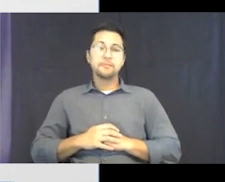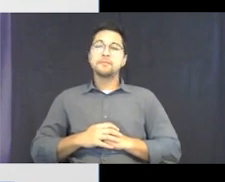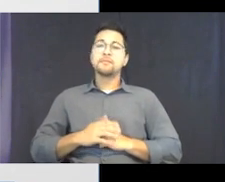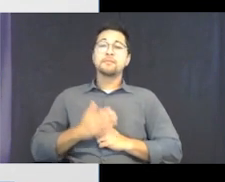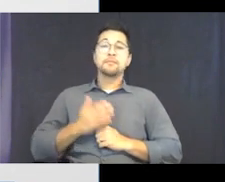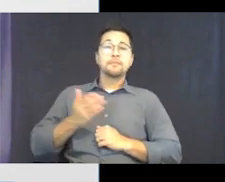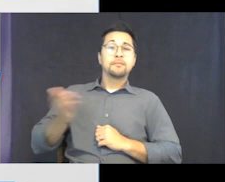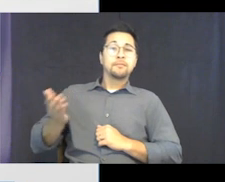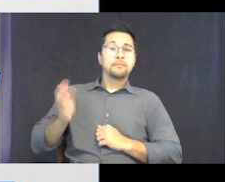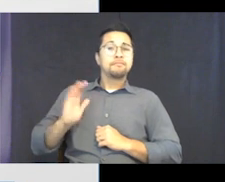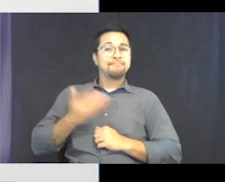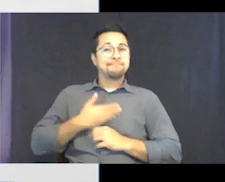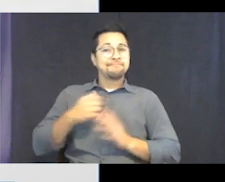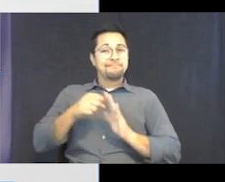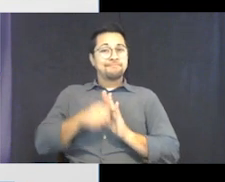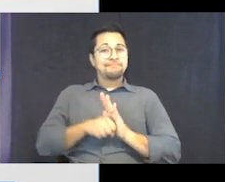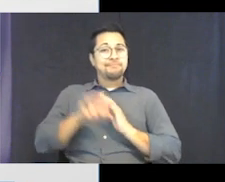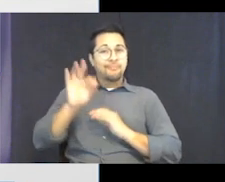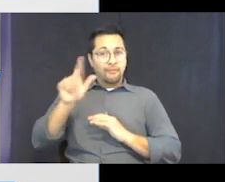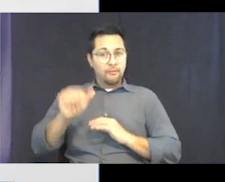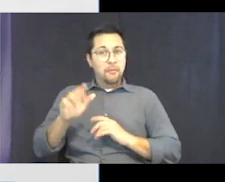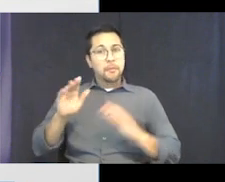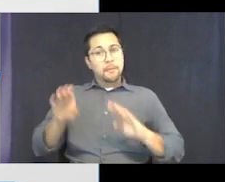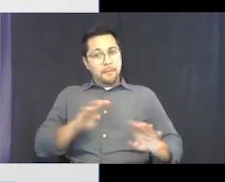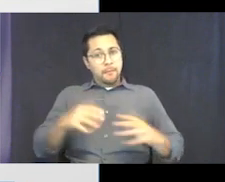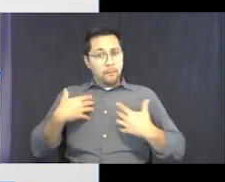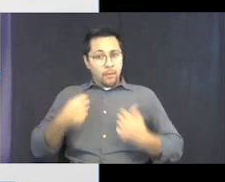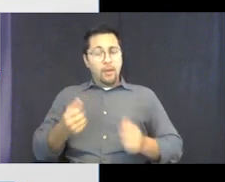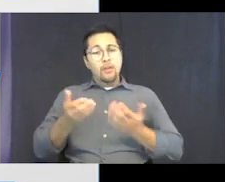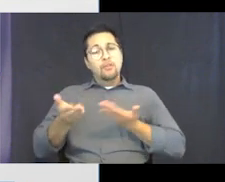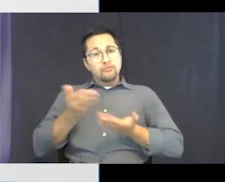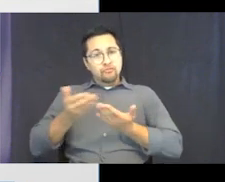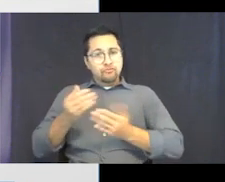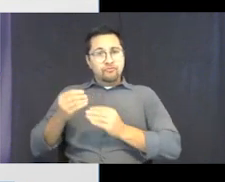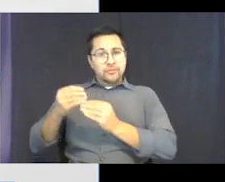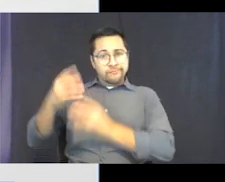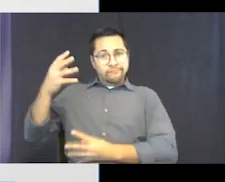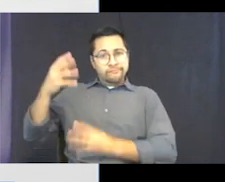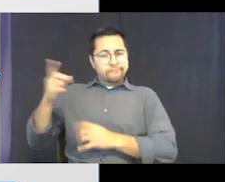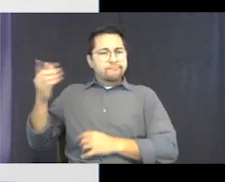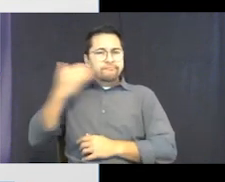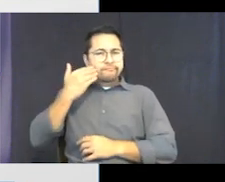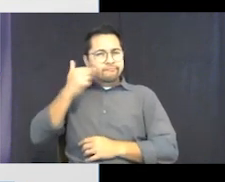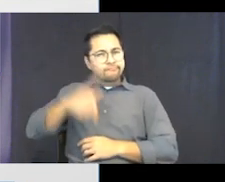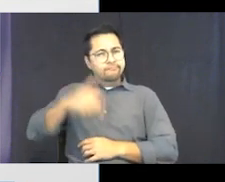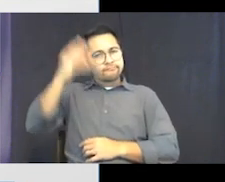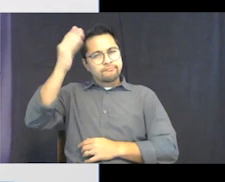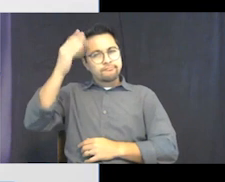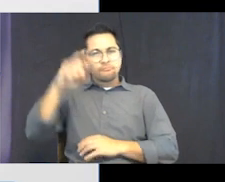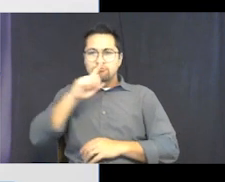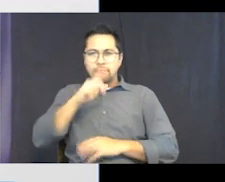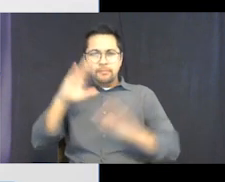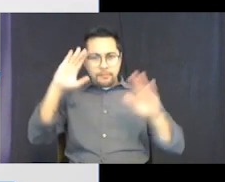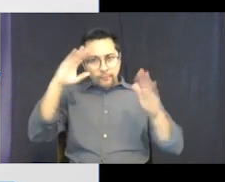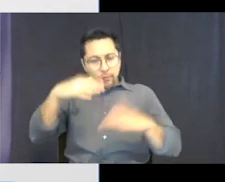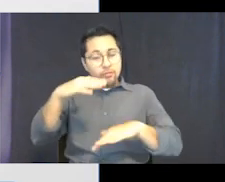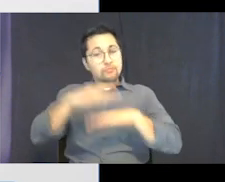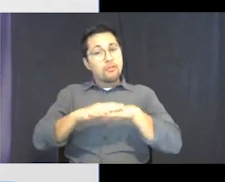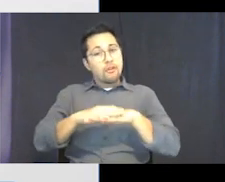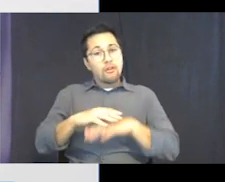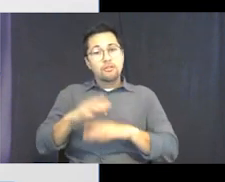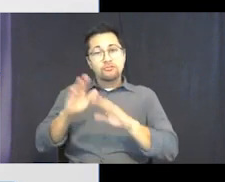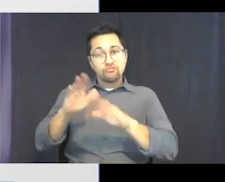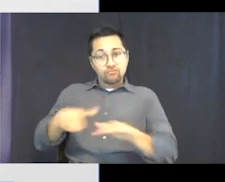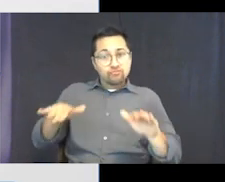So this is our state of Florida's behavioral health services array. So although this presentation is focusing specifically